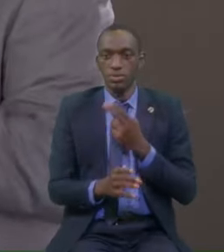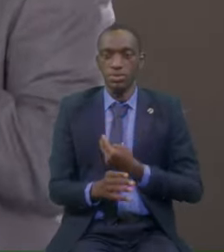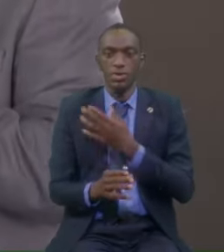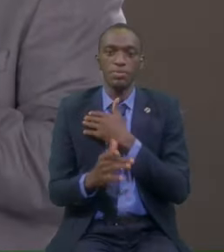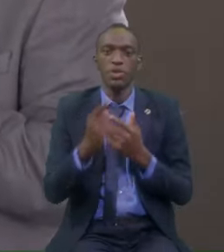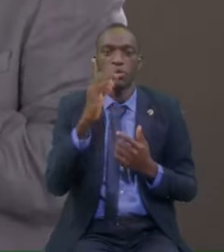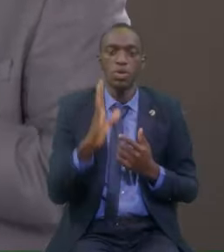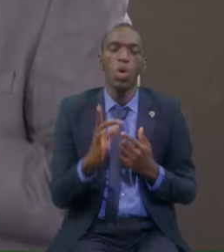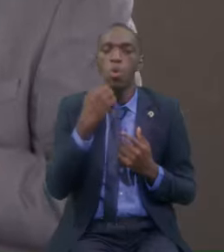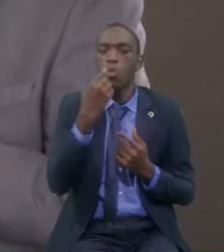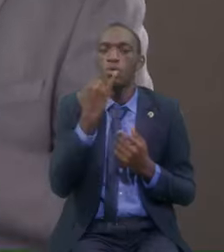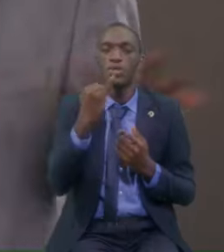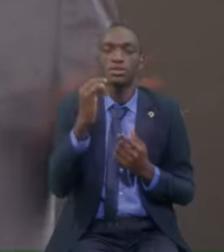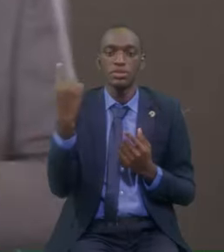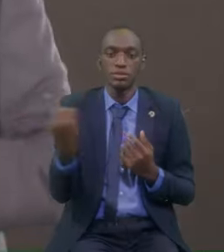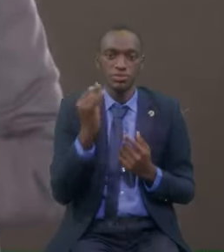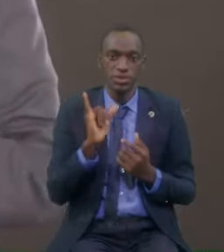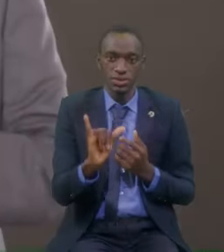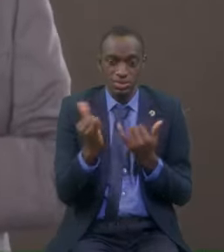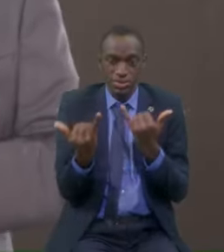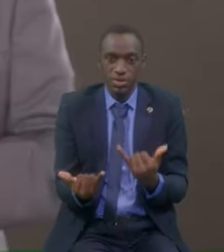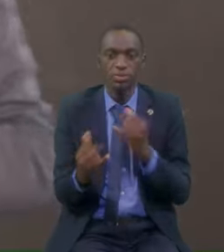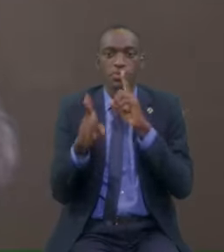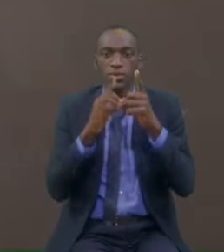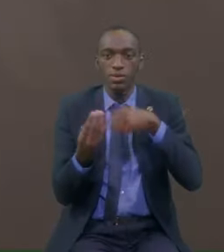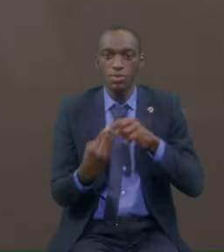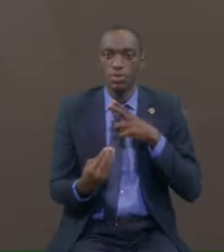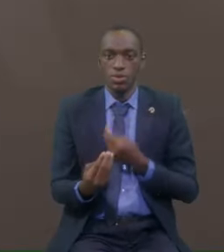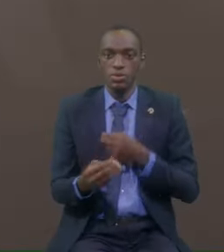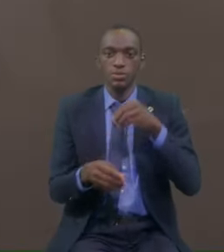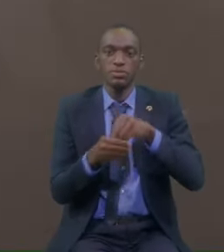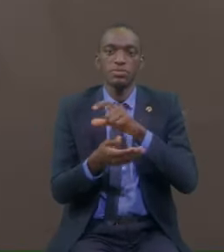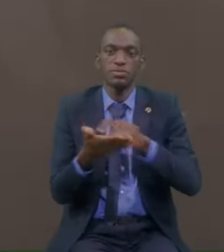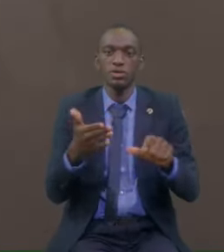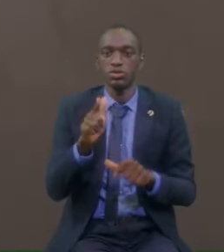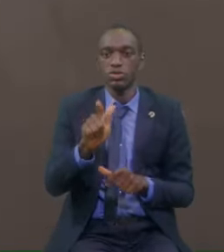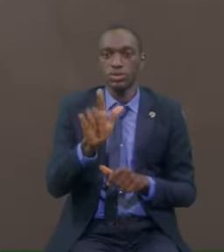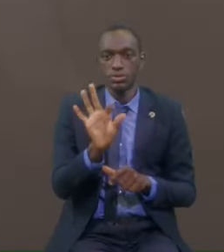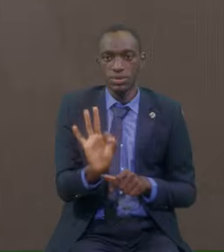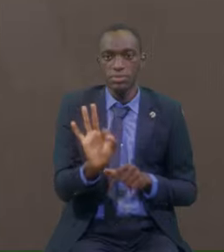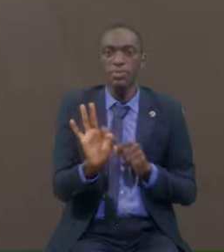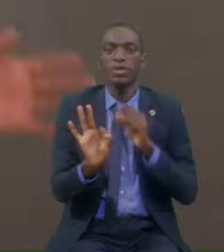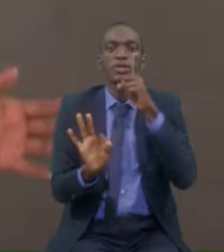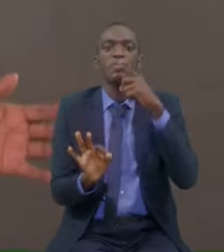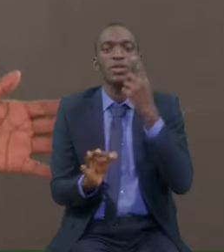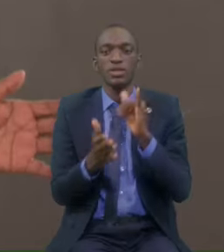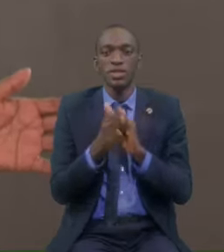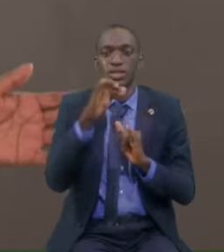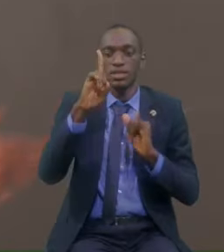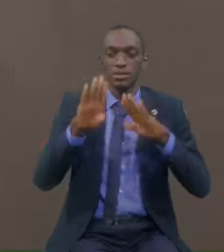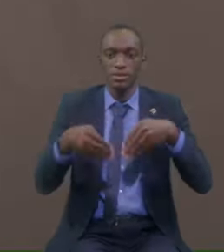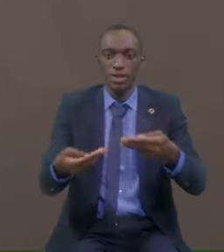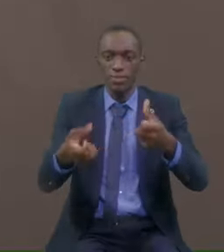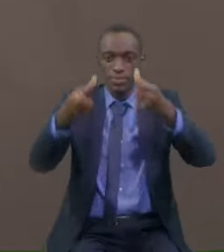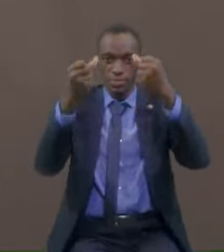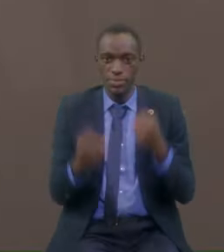referring to us in verse 29. And it says he giveth power. Not that he gave.